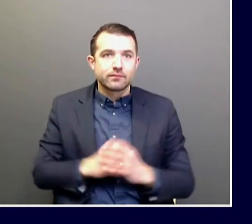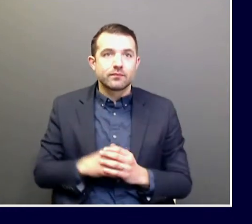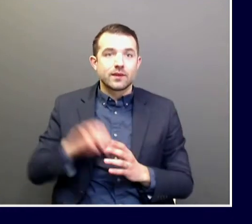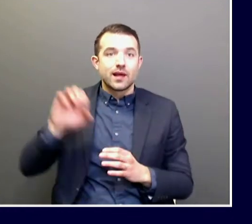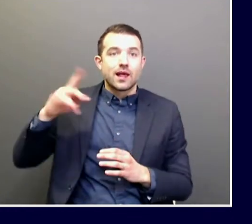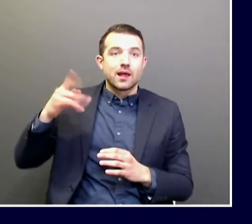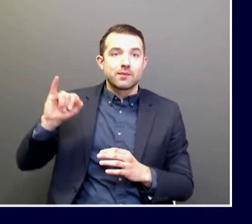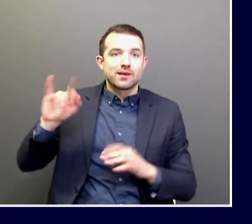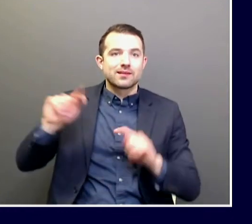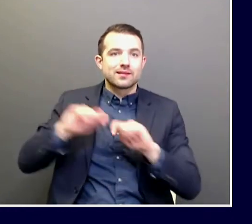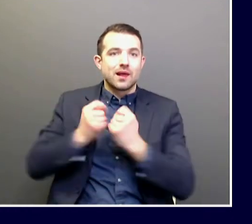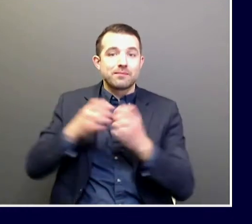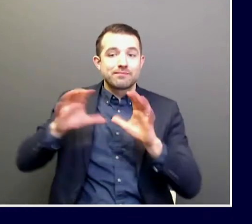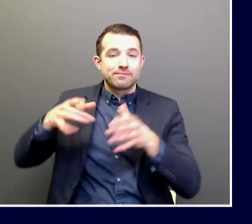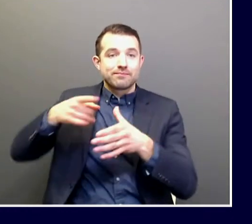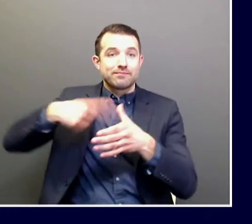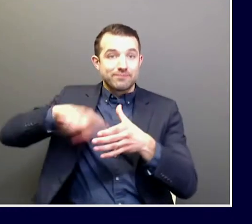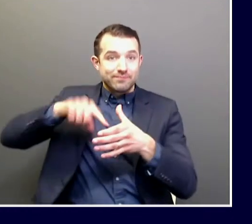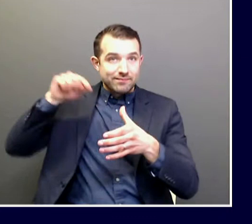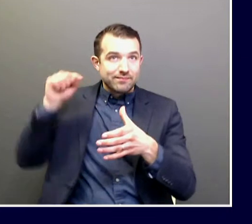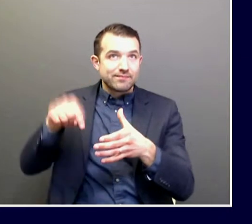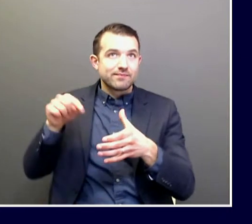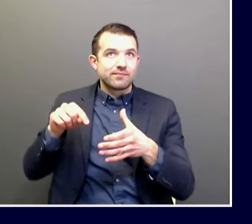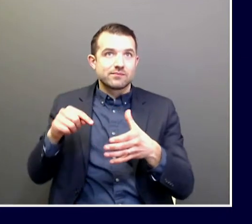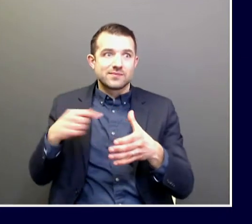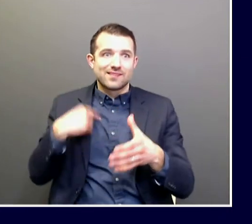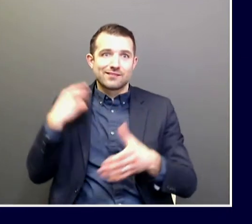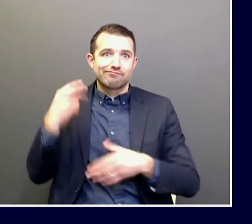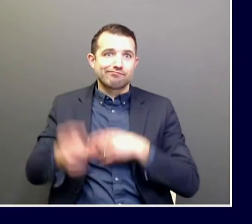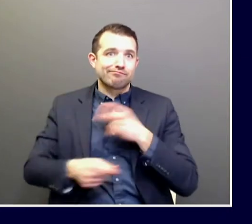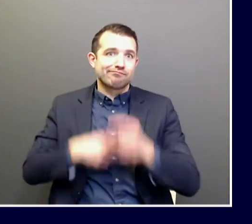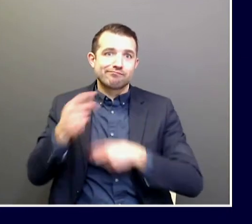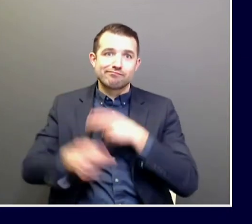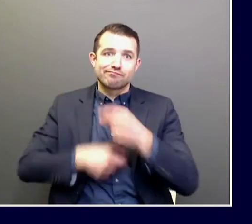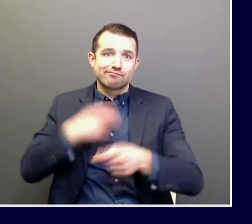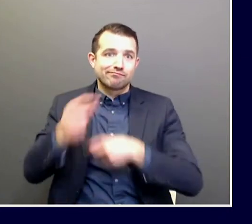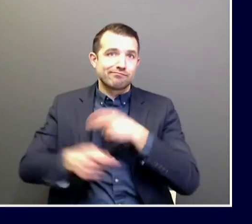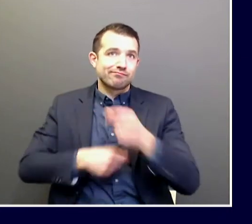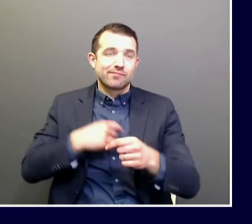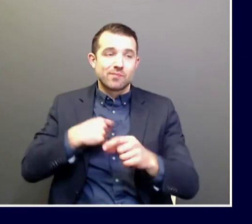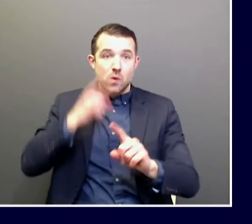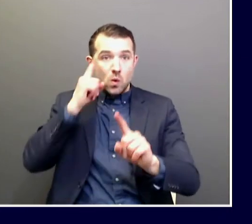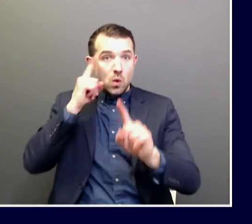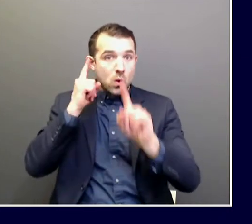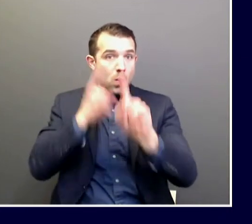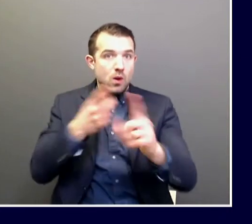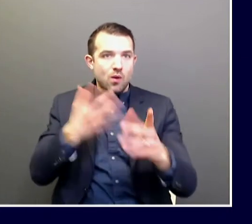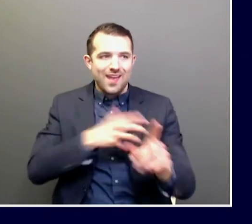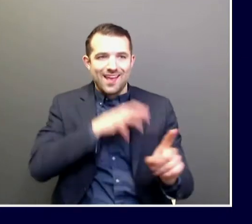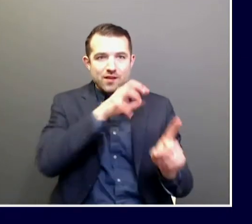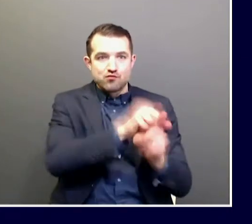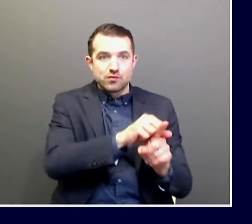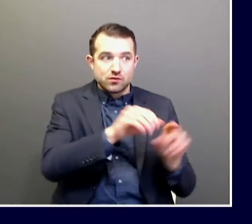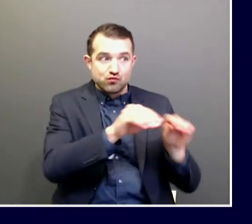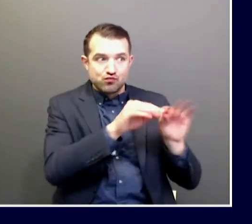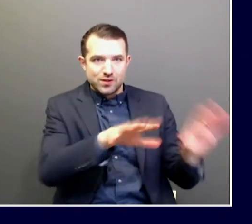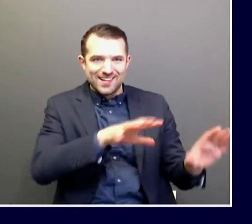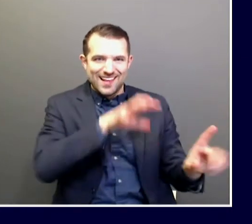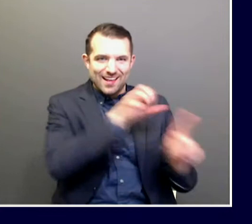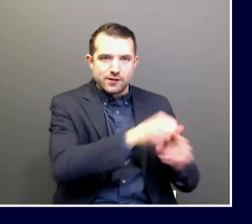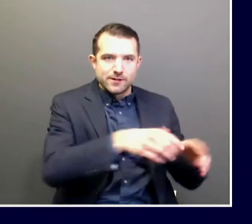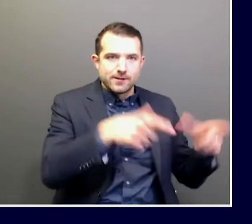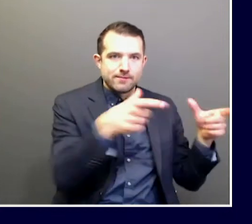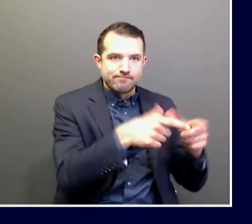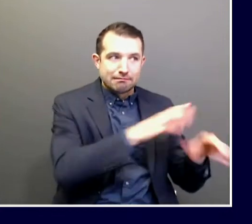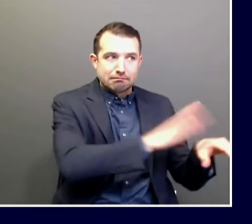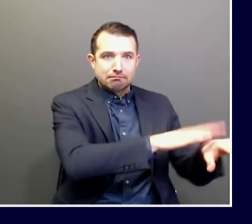in real time with an important goal: to spot outbreaks. You see, it's hard to know whether